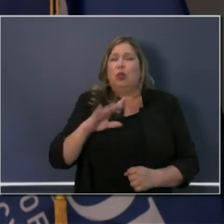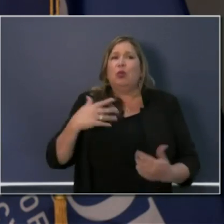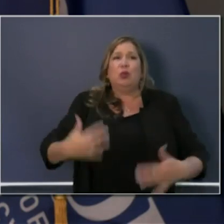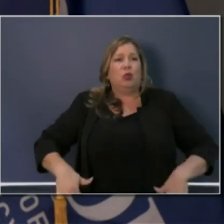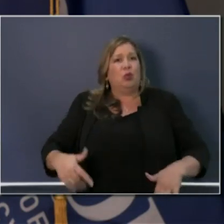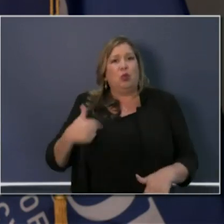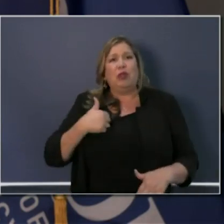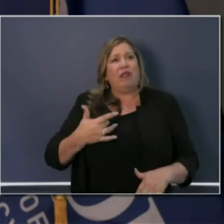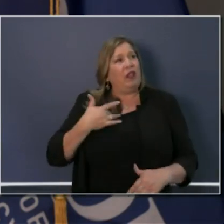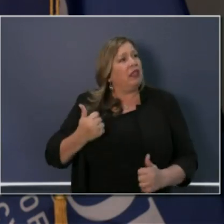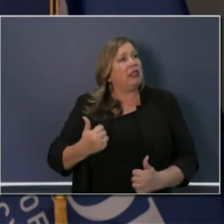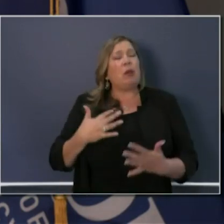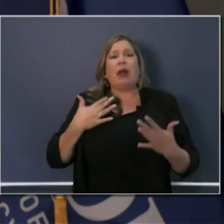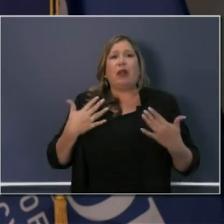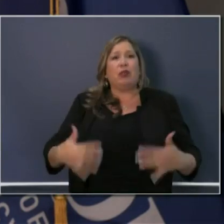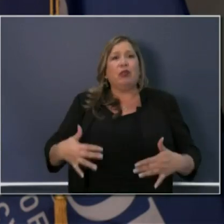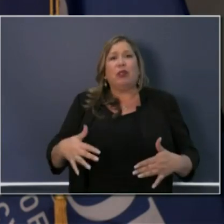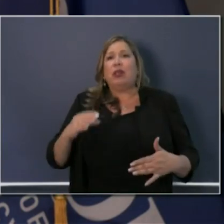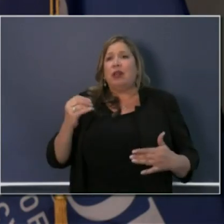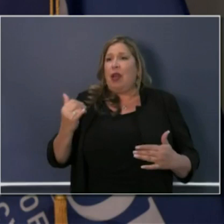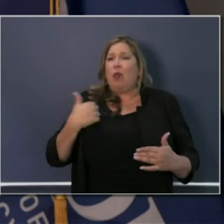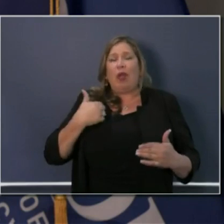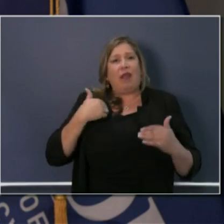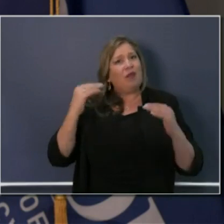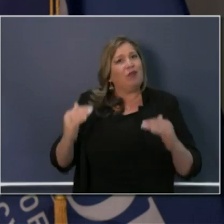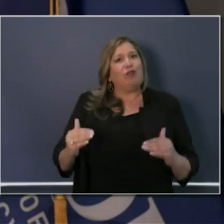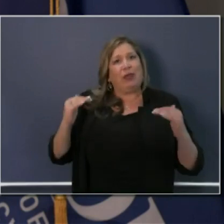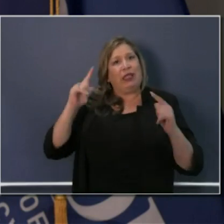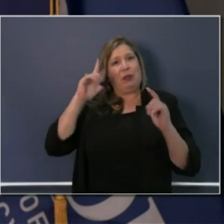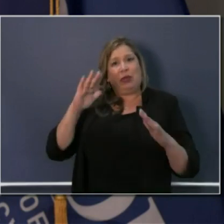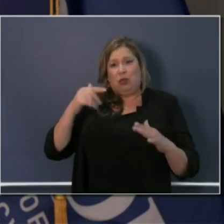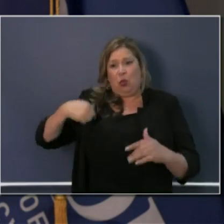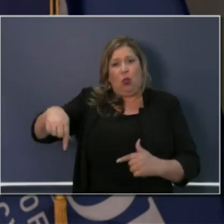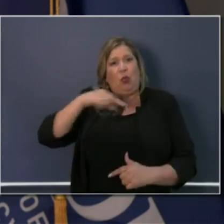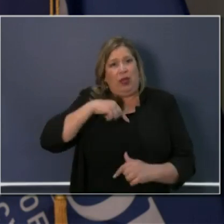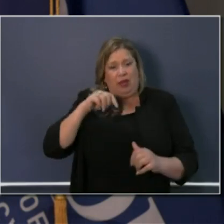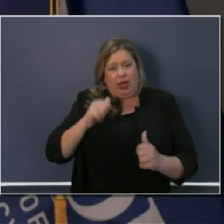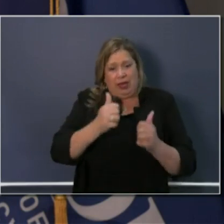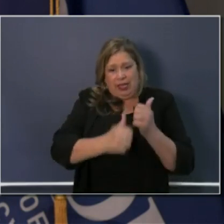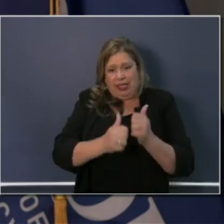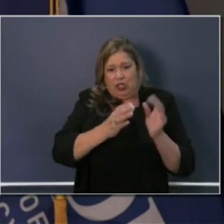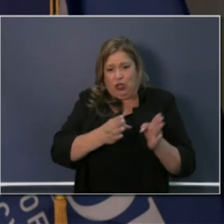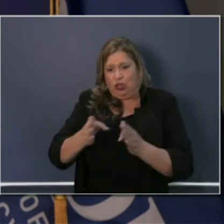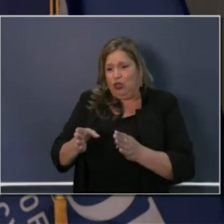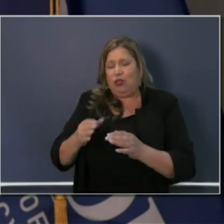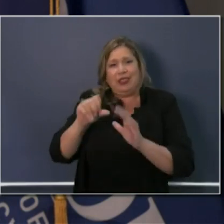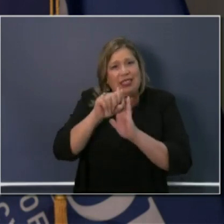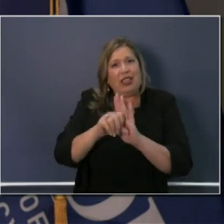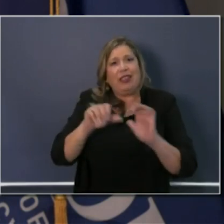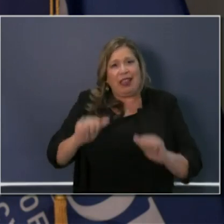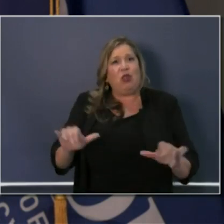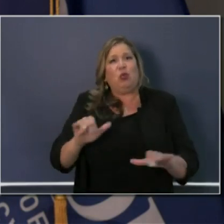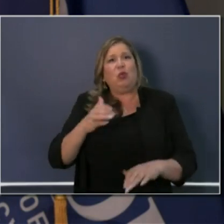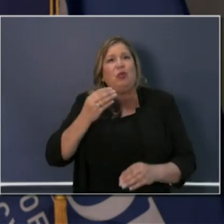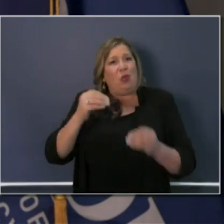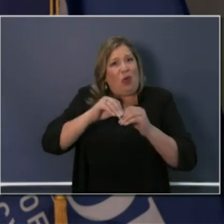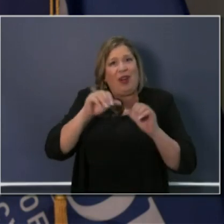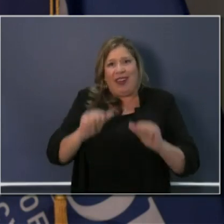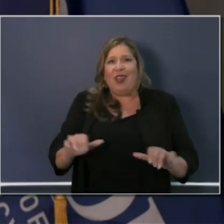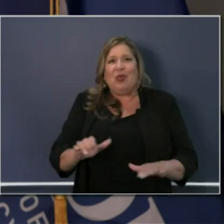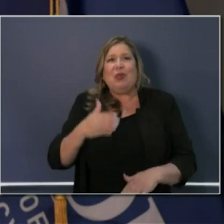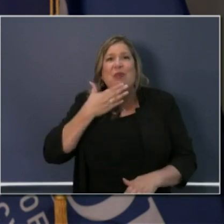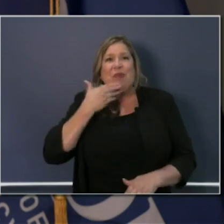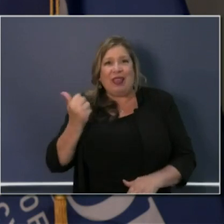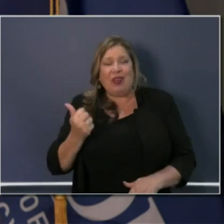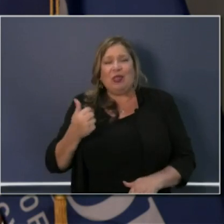us, and I think raised the expectation that we can each do more and do better in our states. We've taken long-windedly